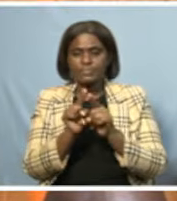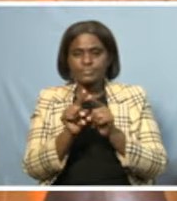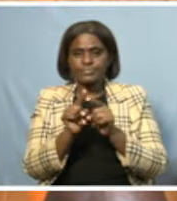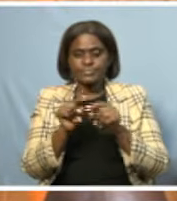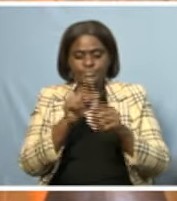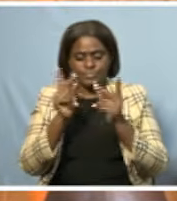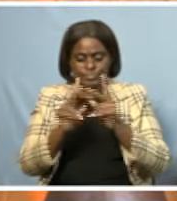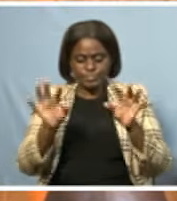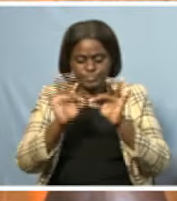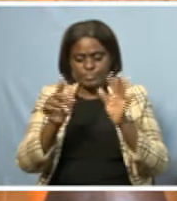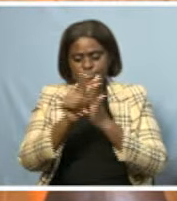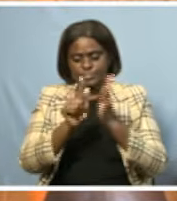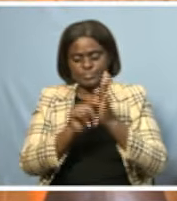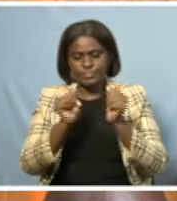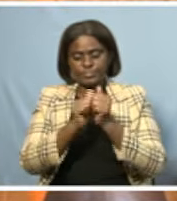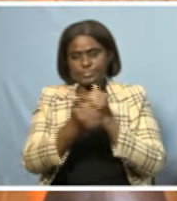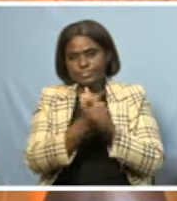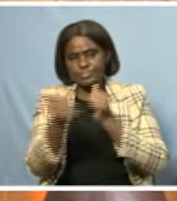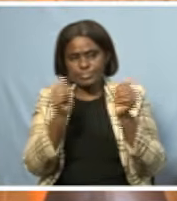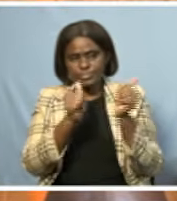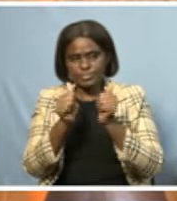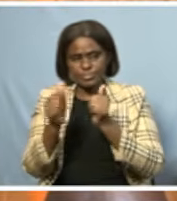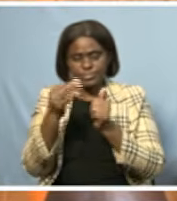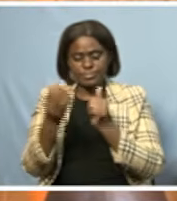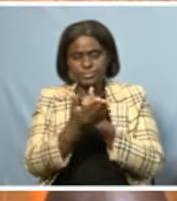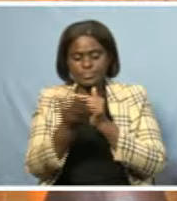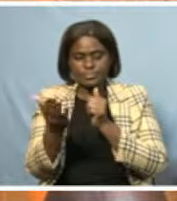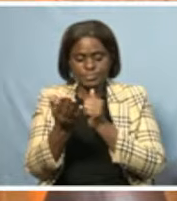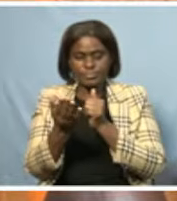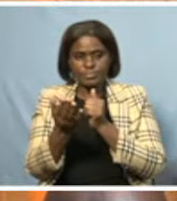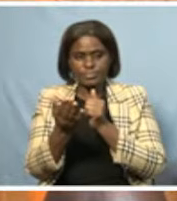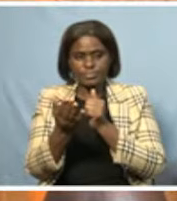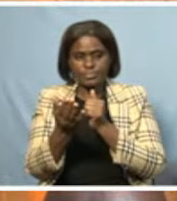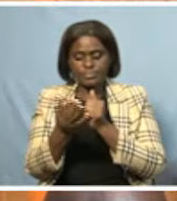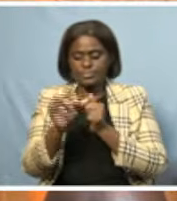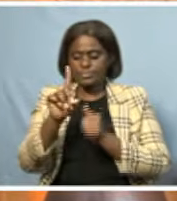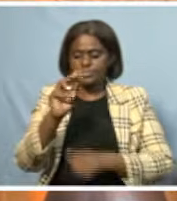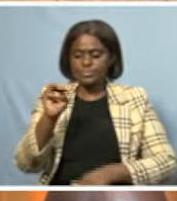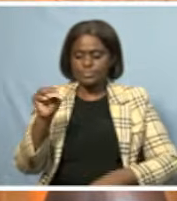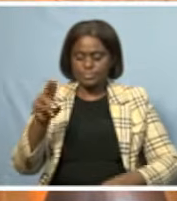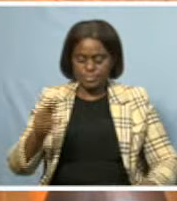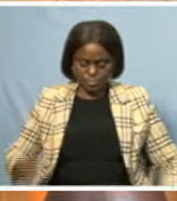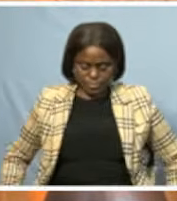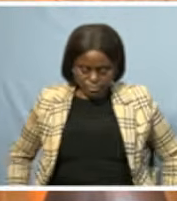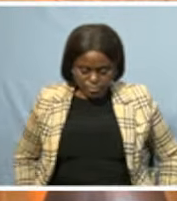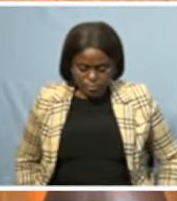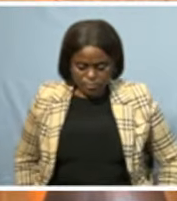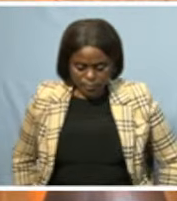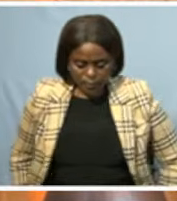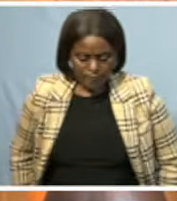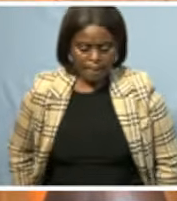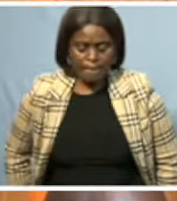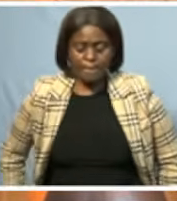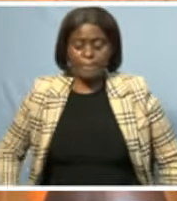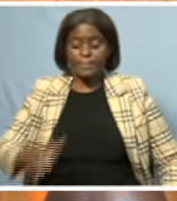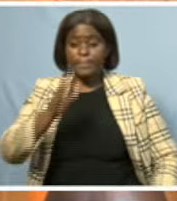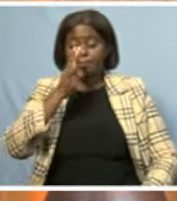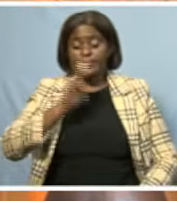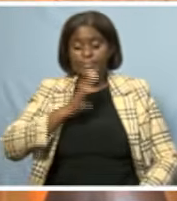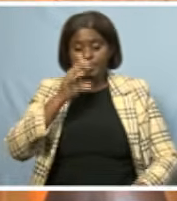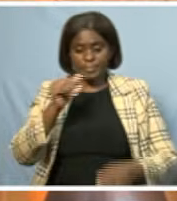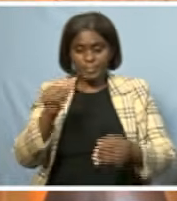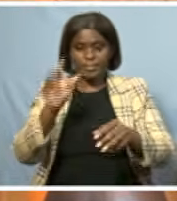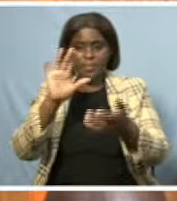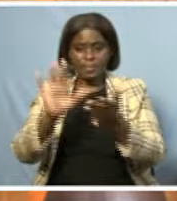bill, and many other activities of the DMMU. Madam Speaker, on the early